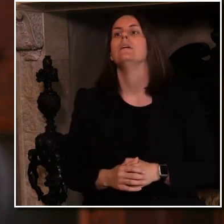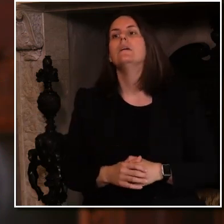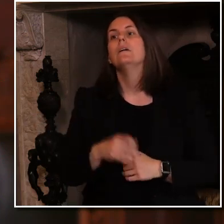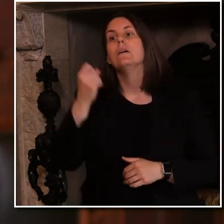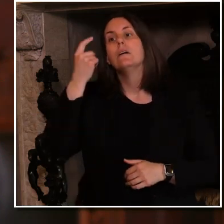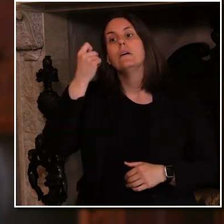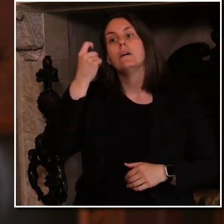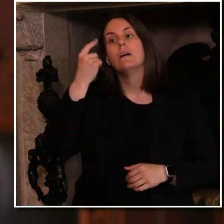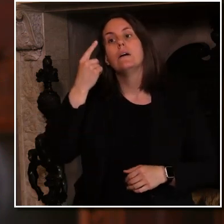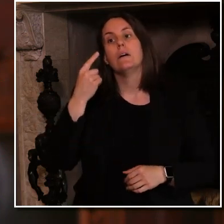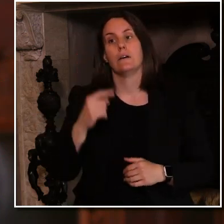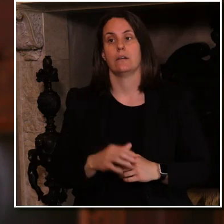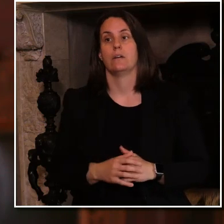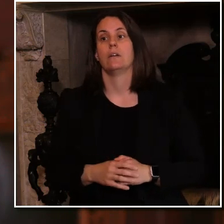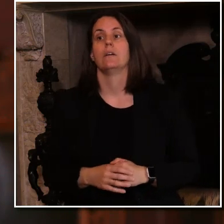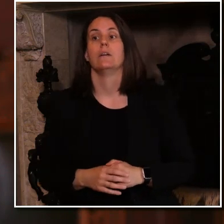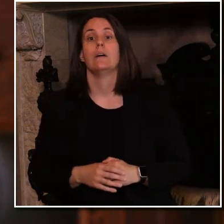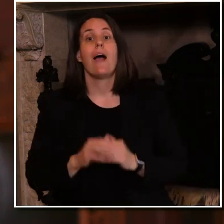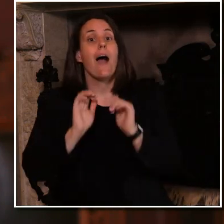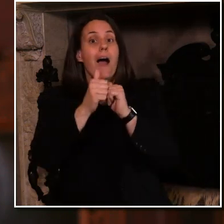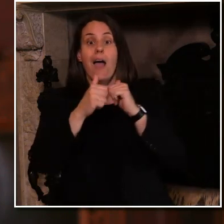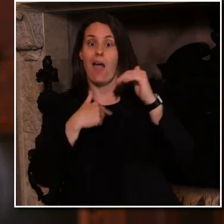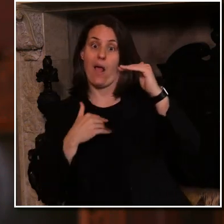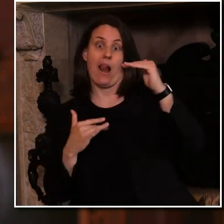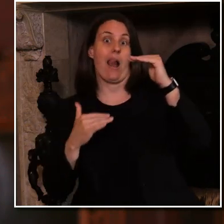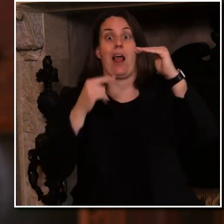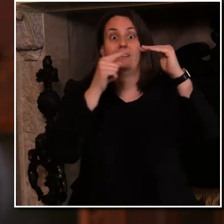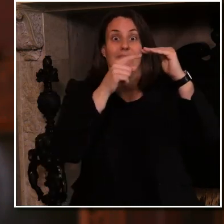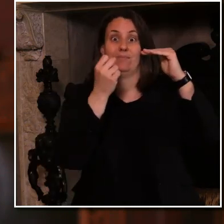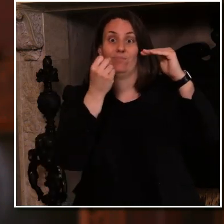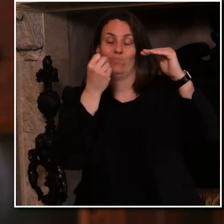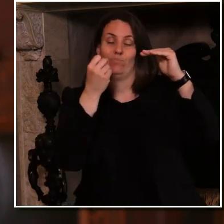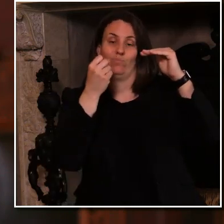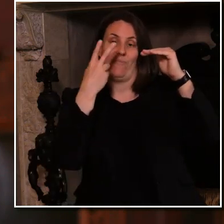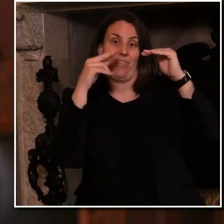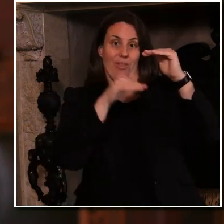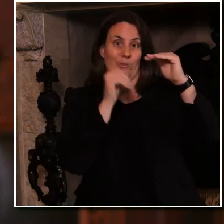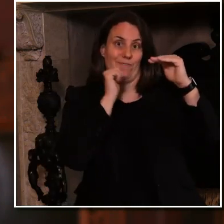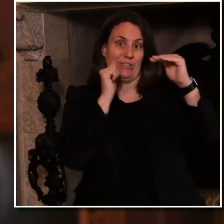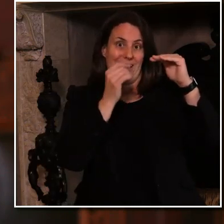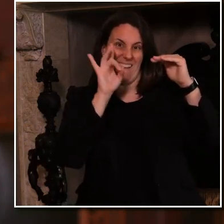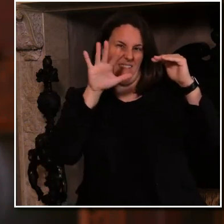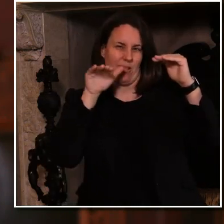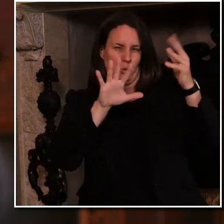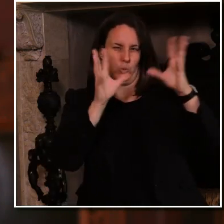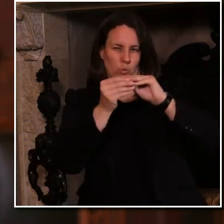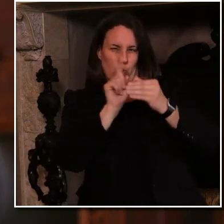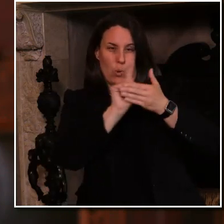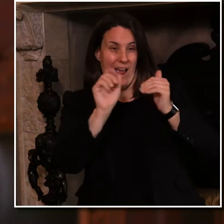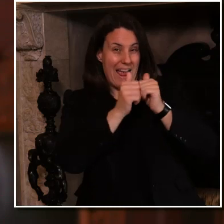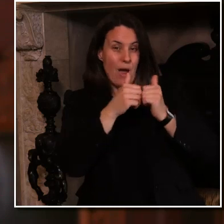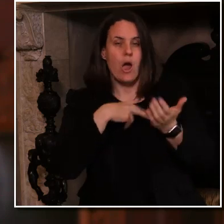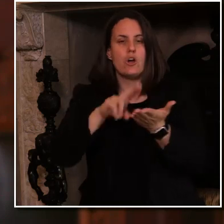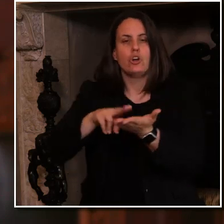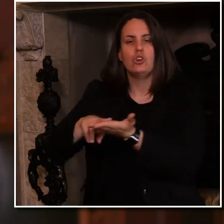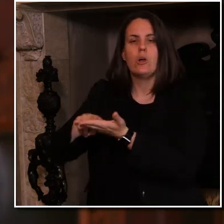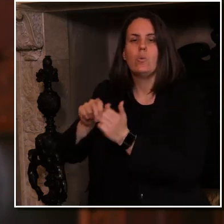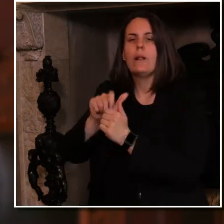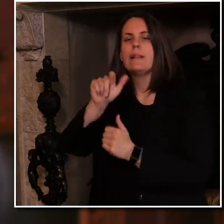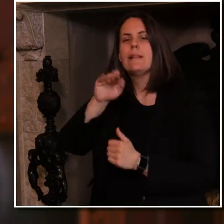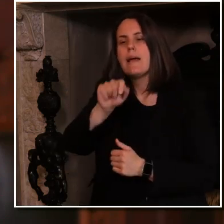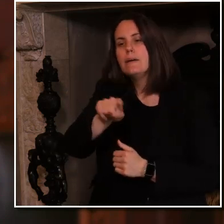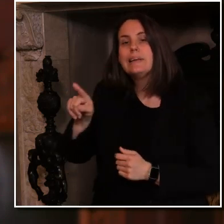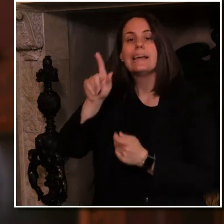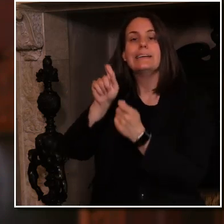Exact Sciences to provide at least 20,000 kits a week to the state of Wisconsin, as